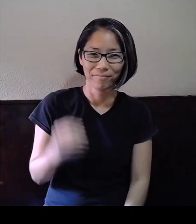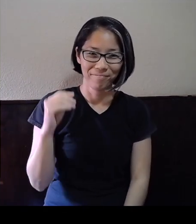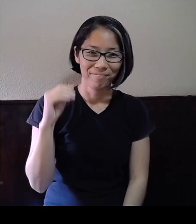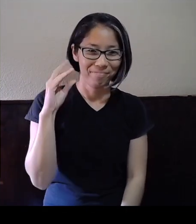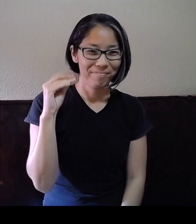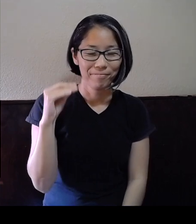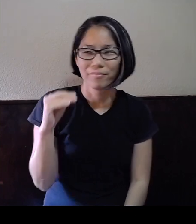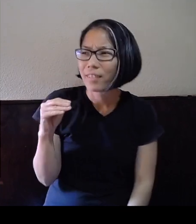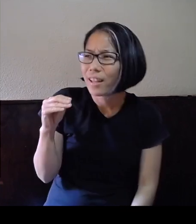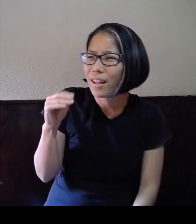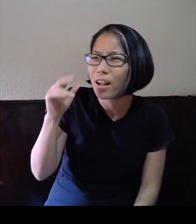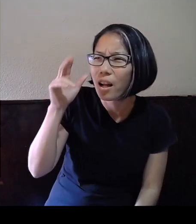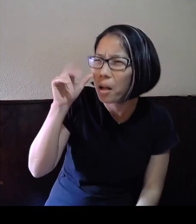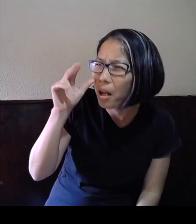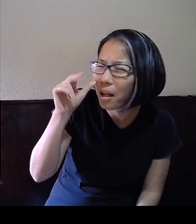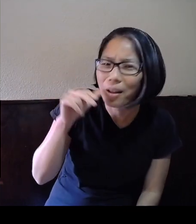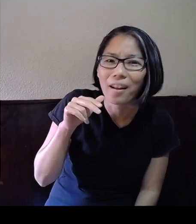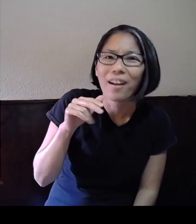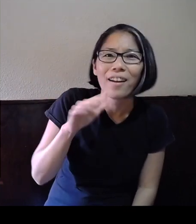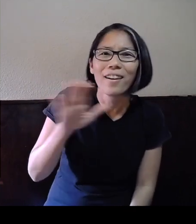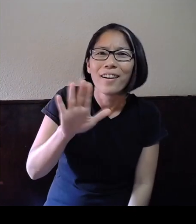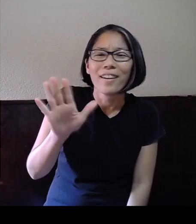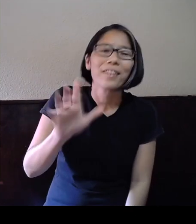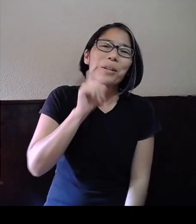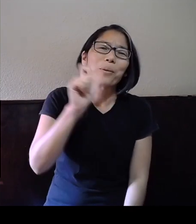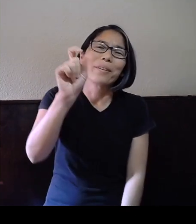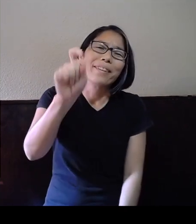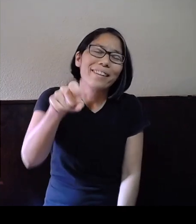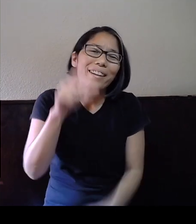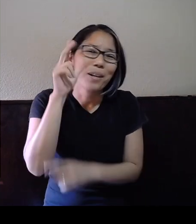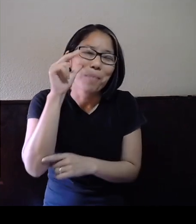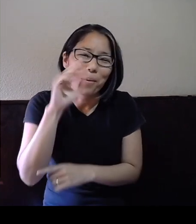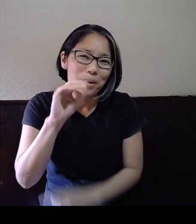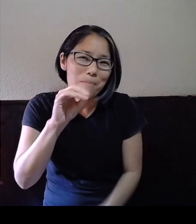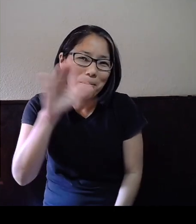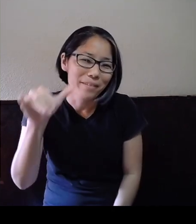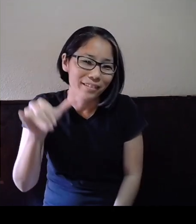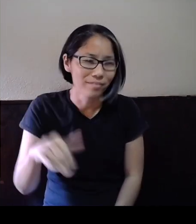A pony? You don't need a pony, Moby.